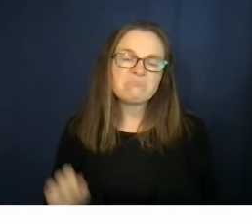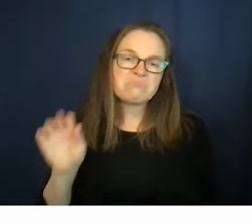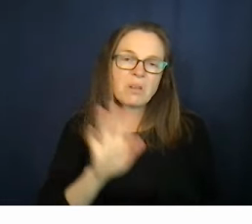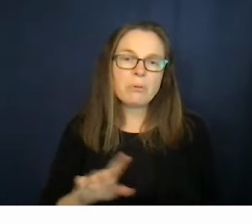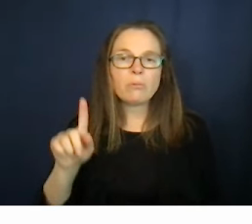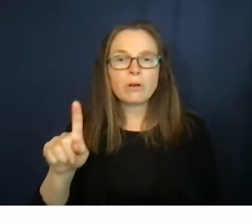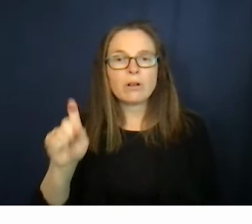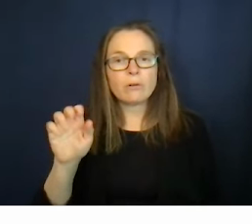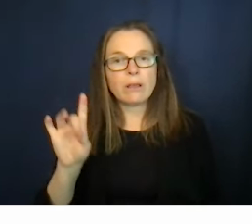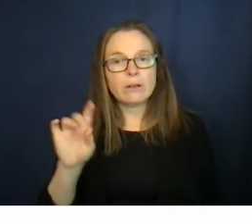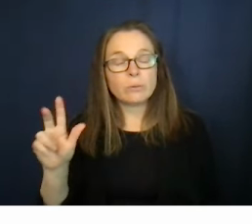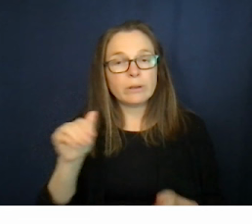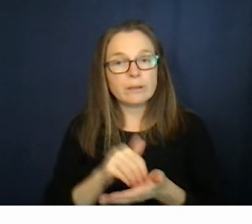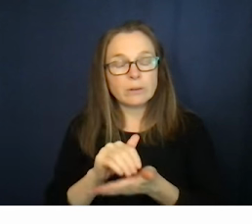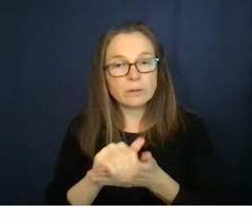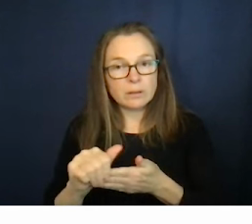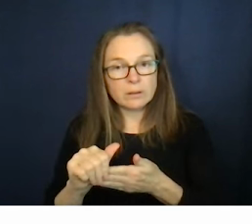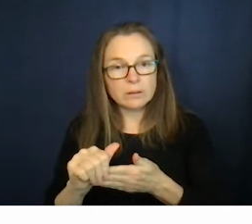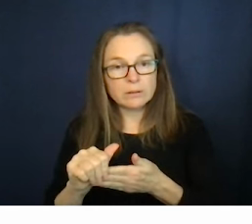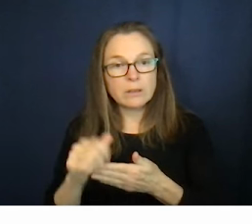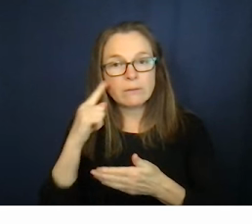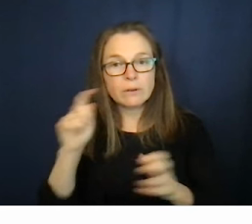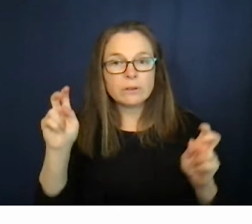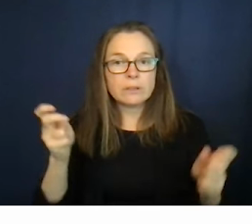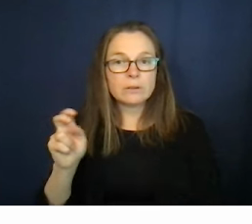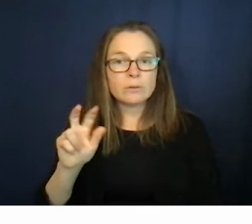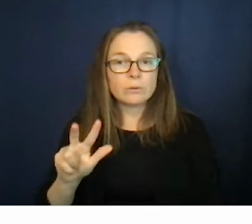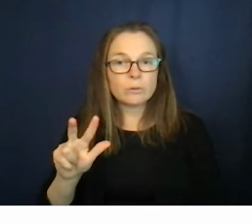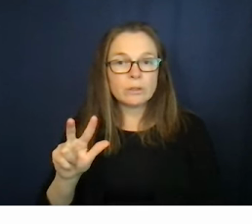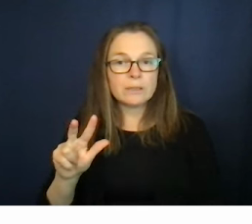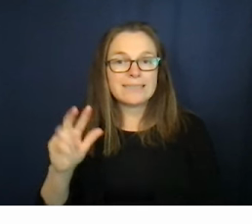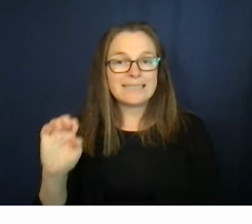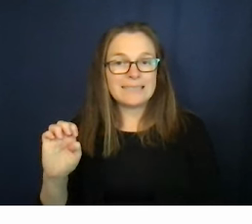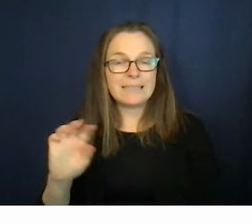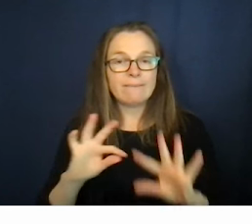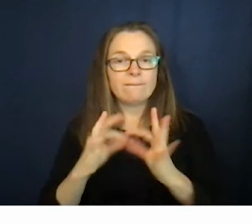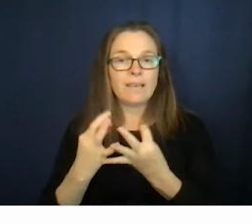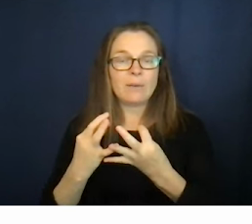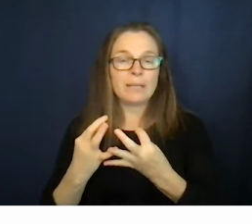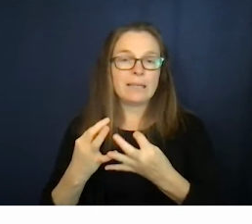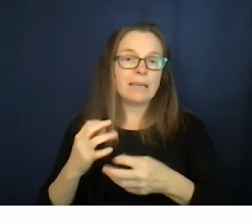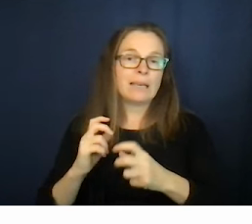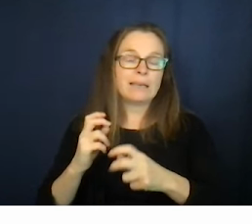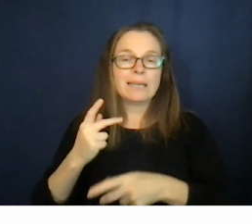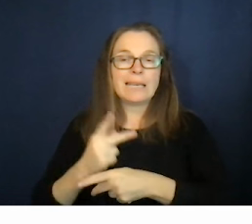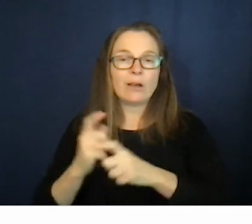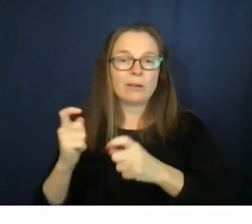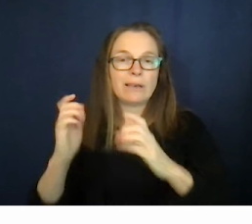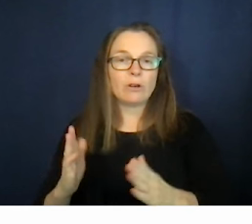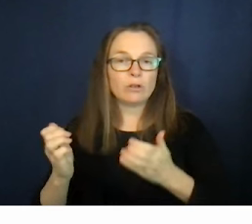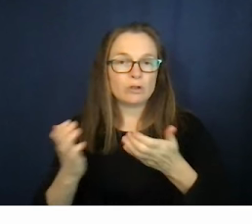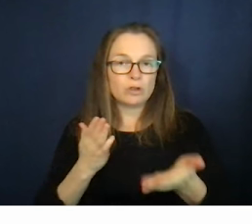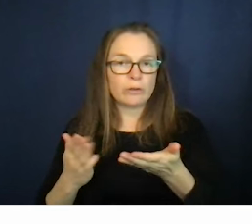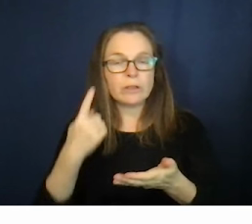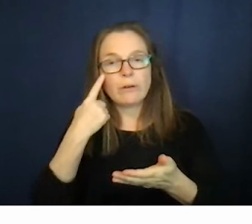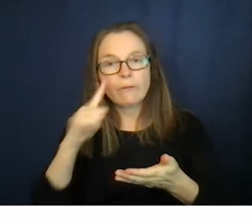about $183,000 in Title III-E Family Caregiver Services. These funds are